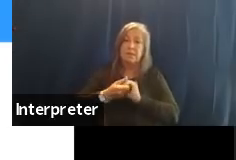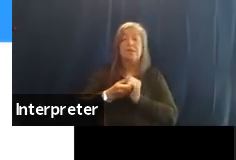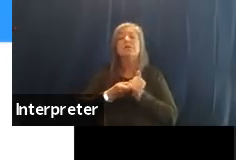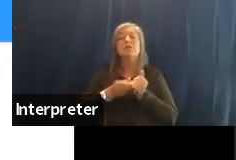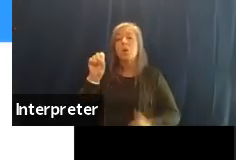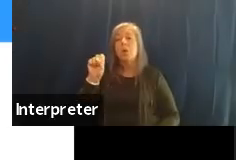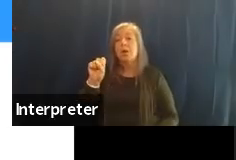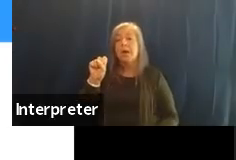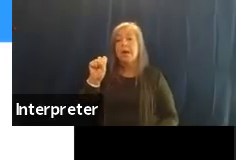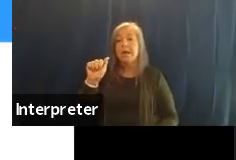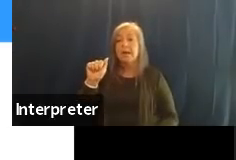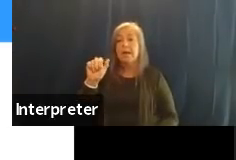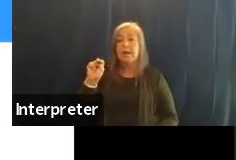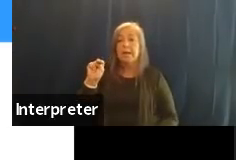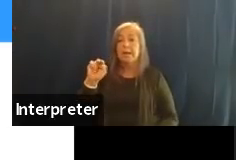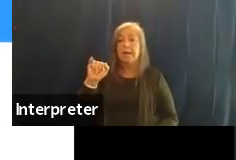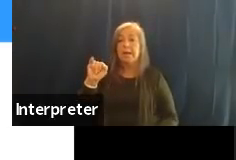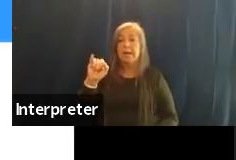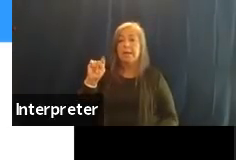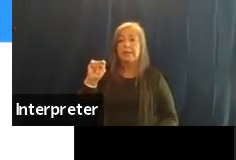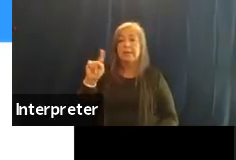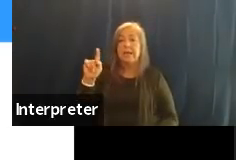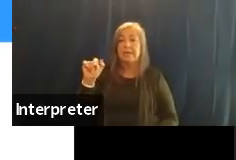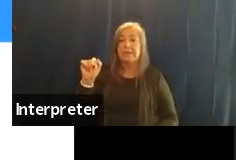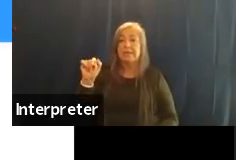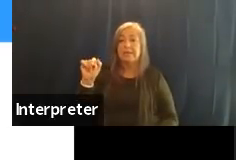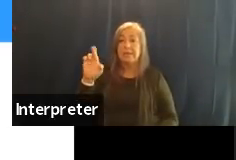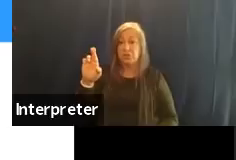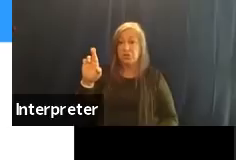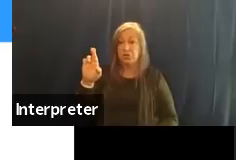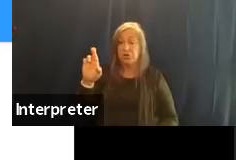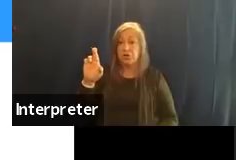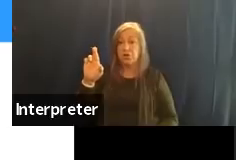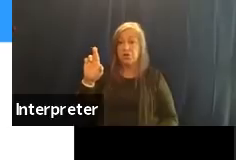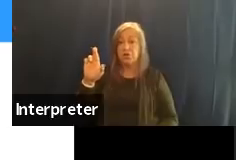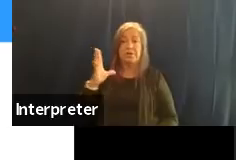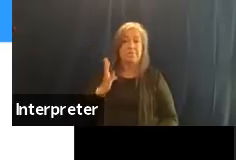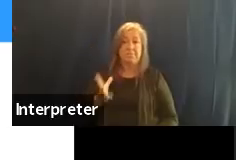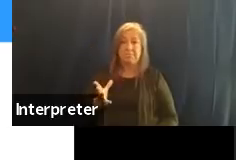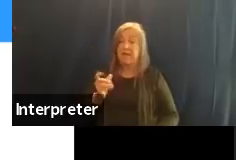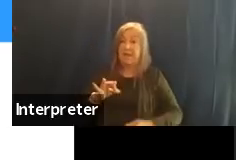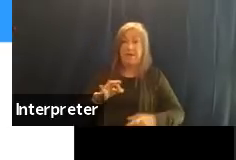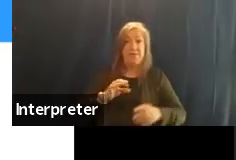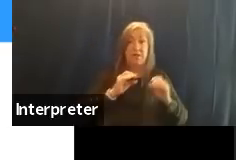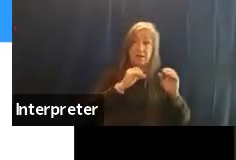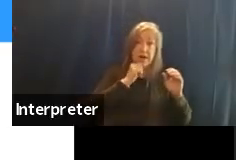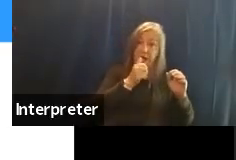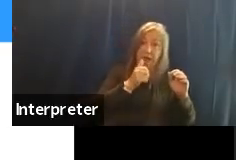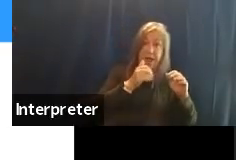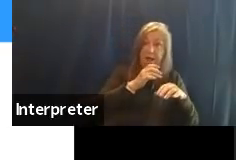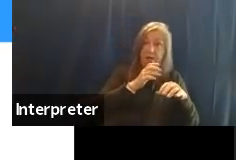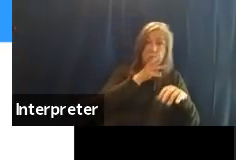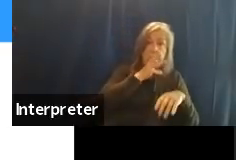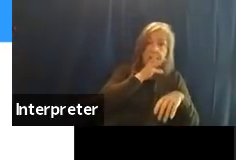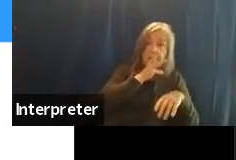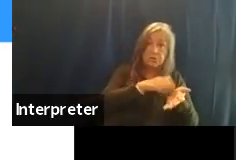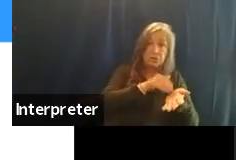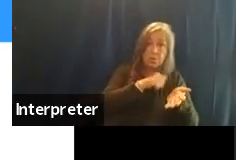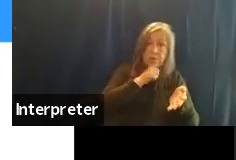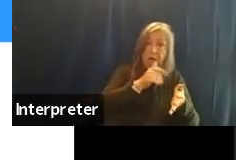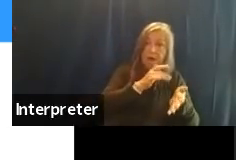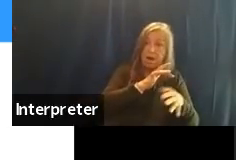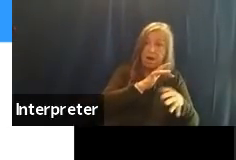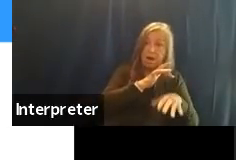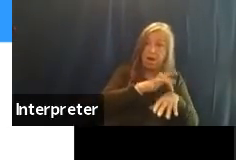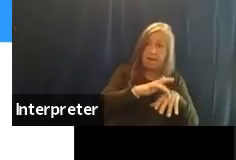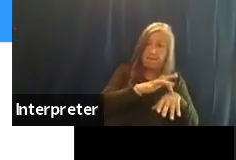and water. And it needs to have just the 60% alcohol-based